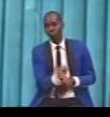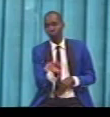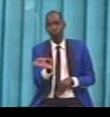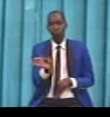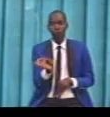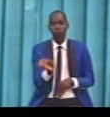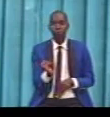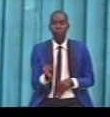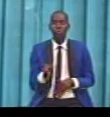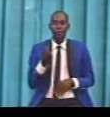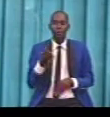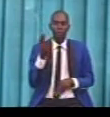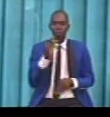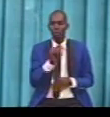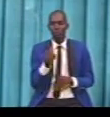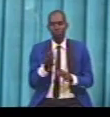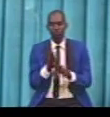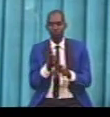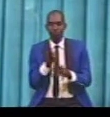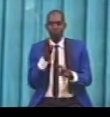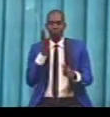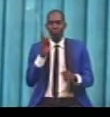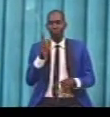kind of traffic delay.